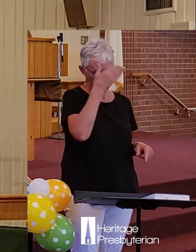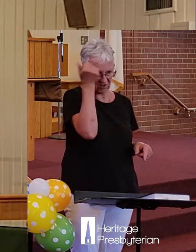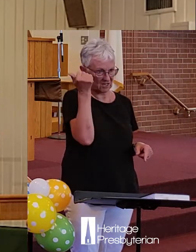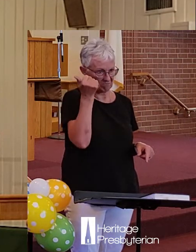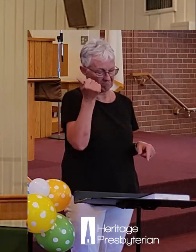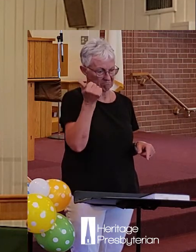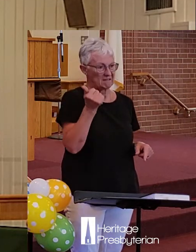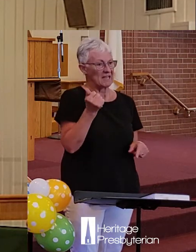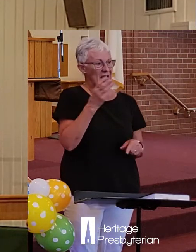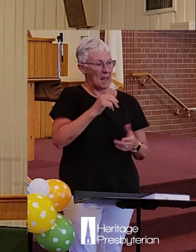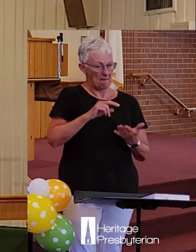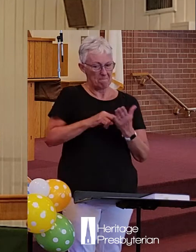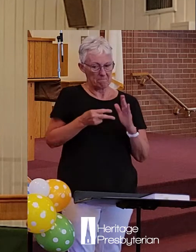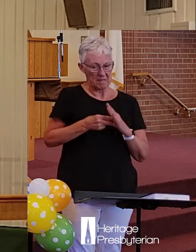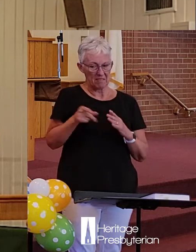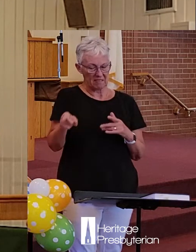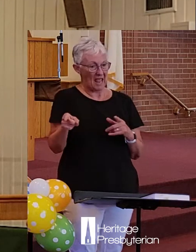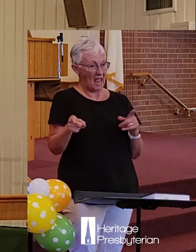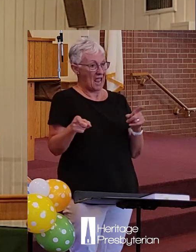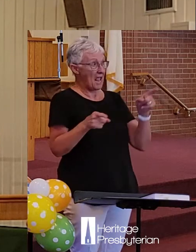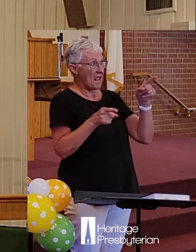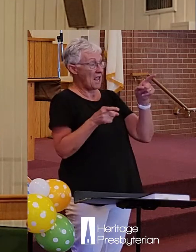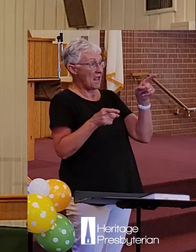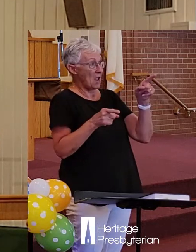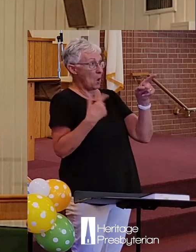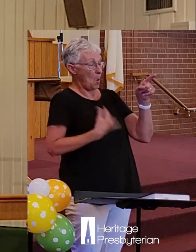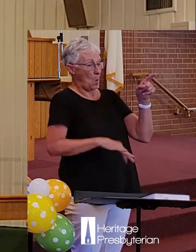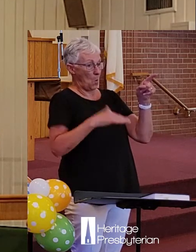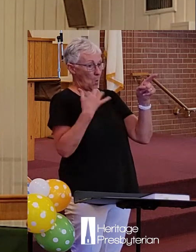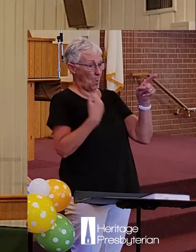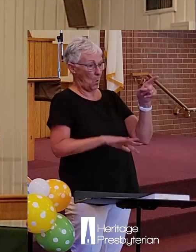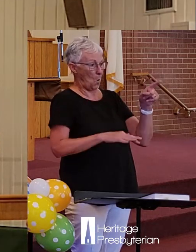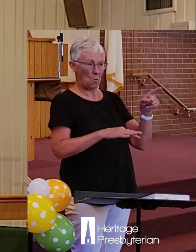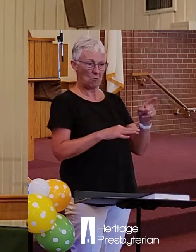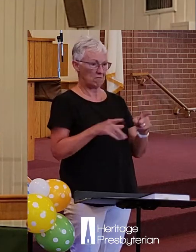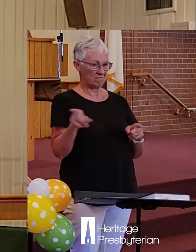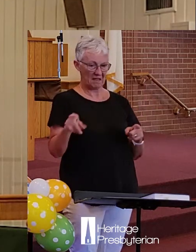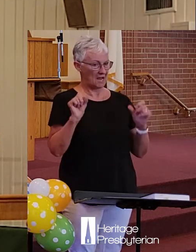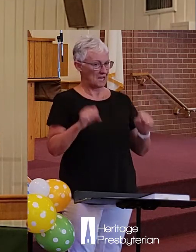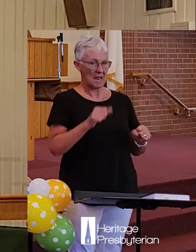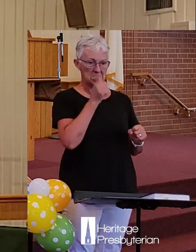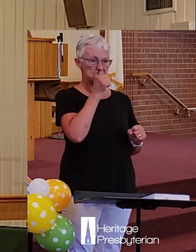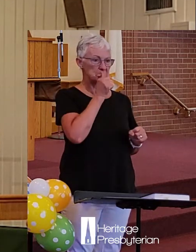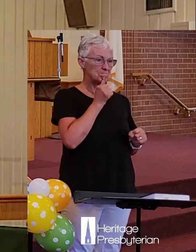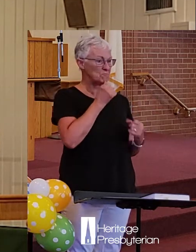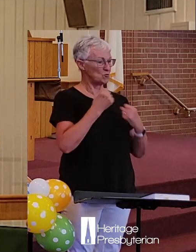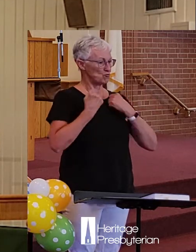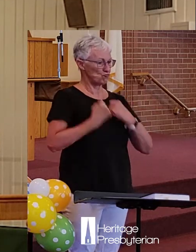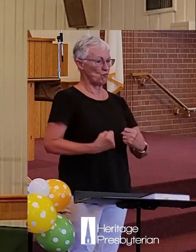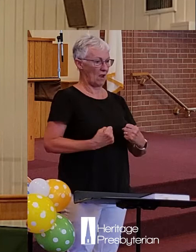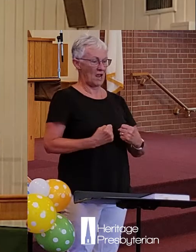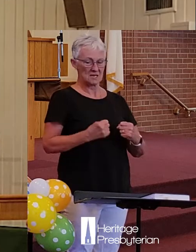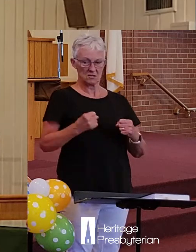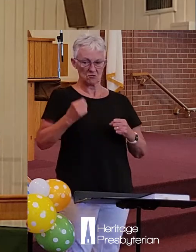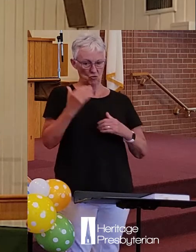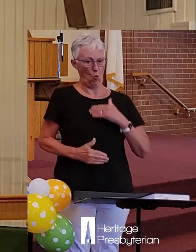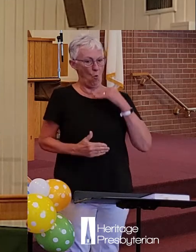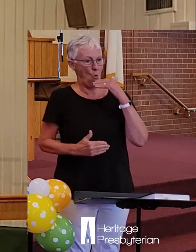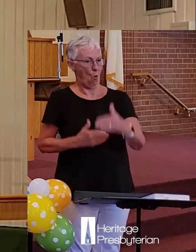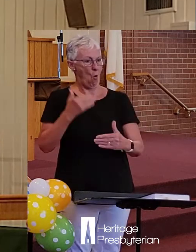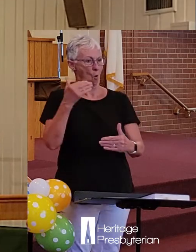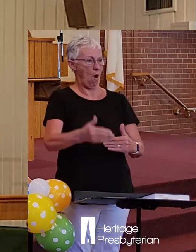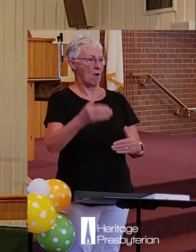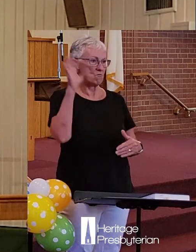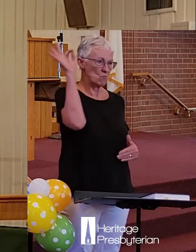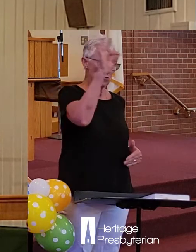And maybe that's a measurement for us for knowing whether any supernatural experience that we do not understand, maybe that is